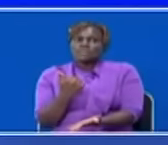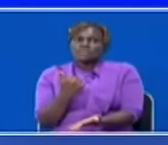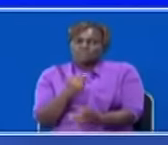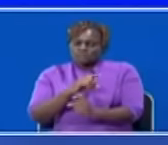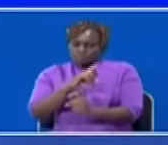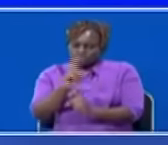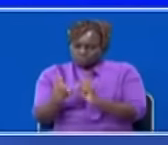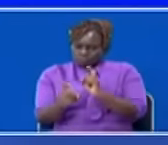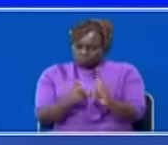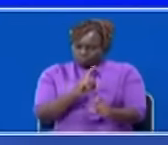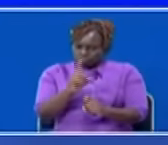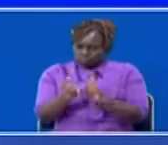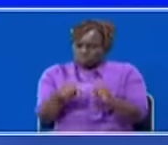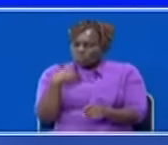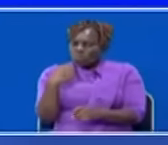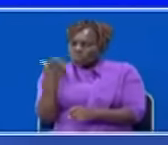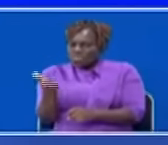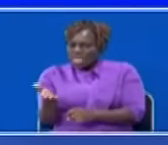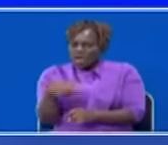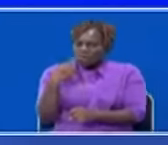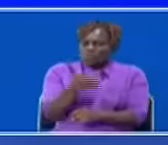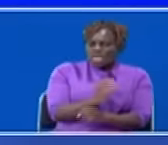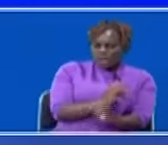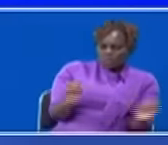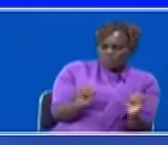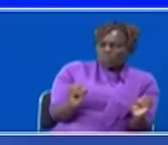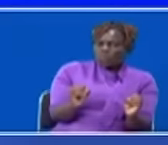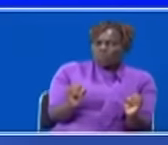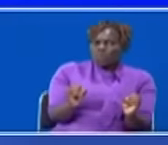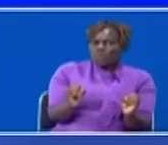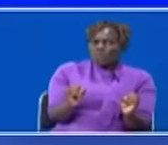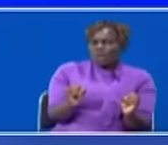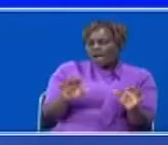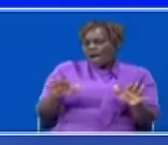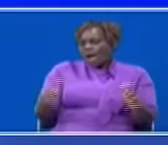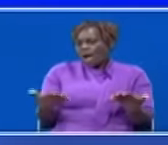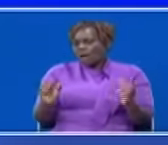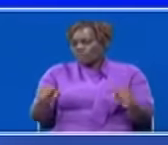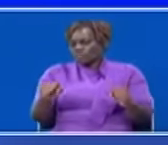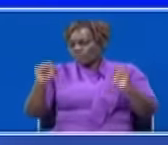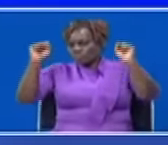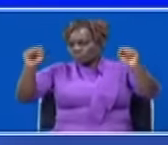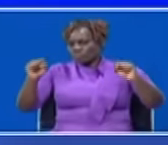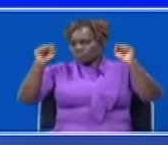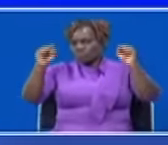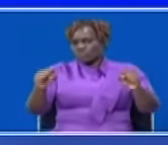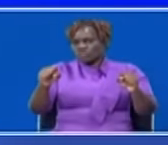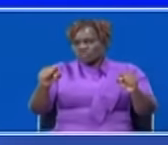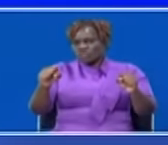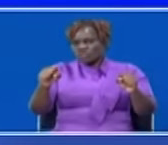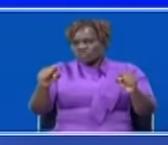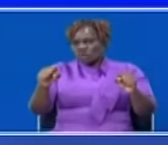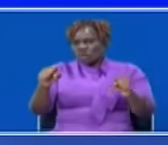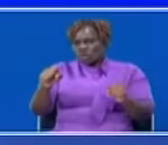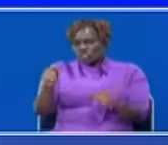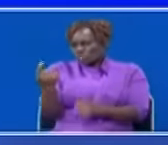inquisition mm-hmm. of who was and who was not in these protests, mm-hmm. how come this protest was confined to only